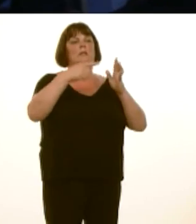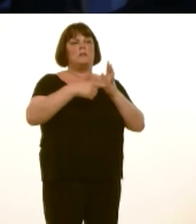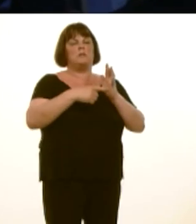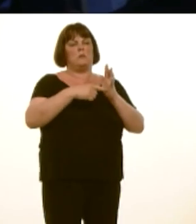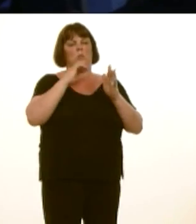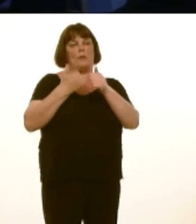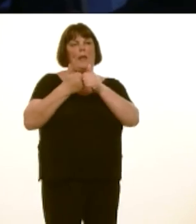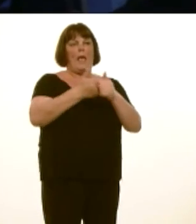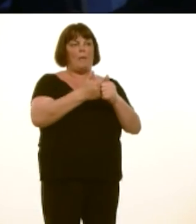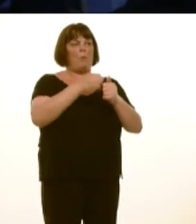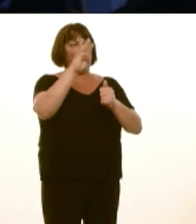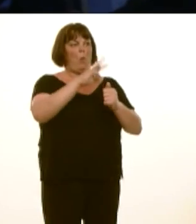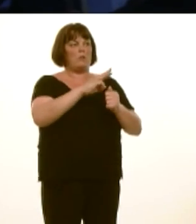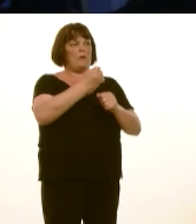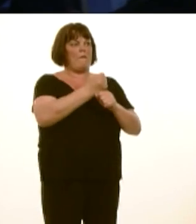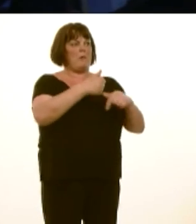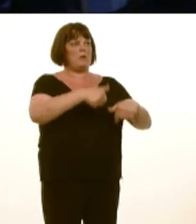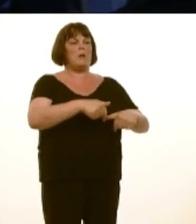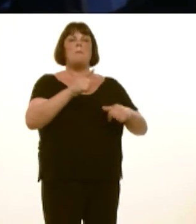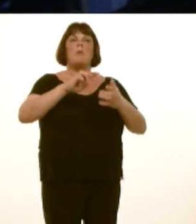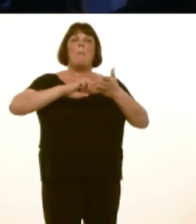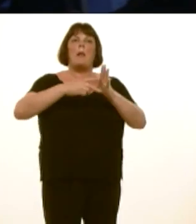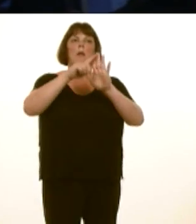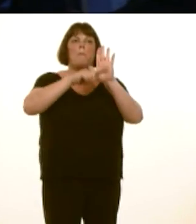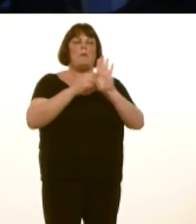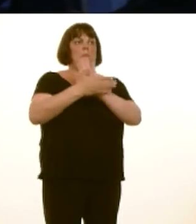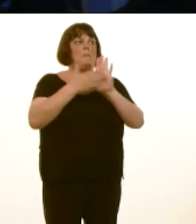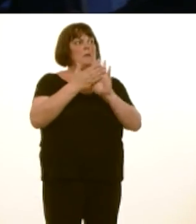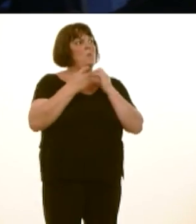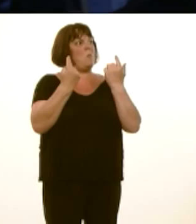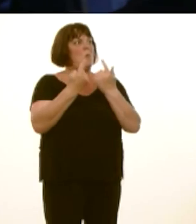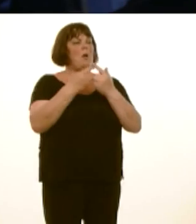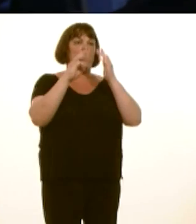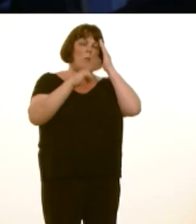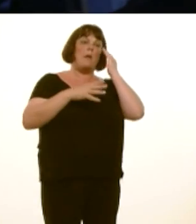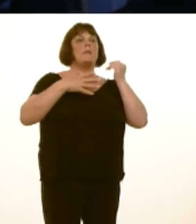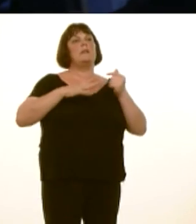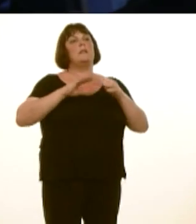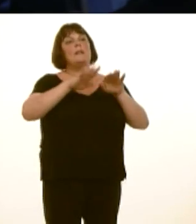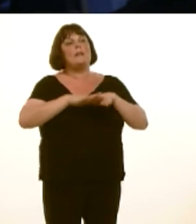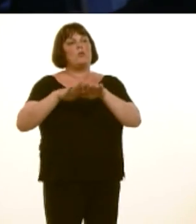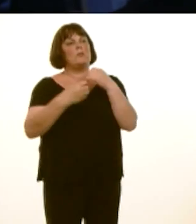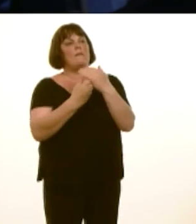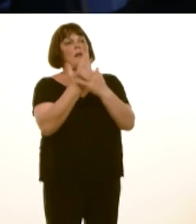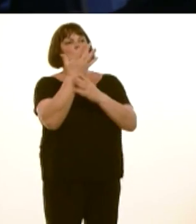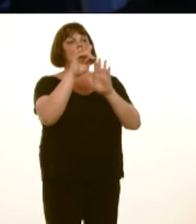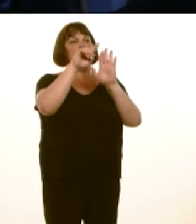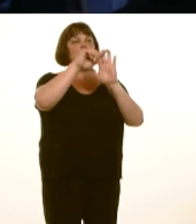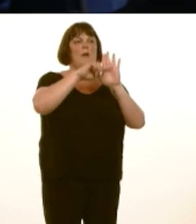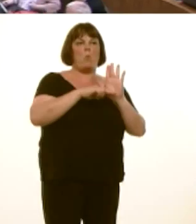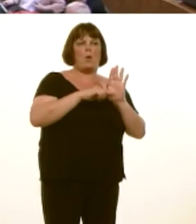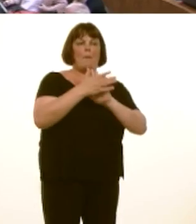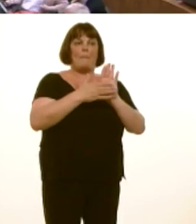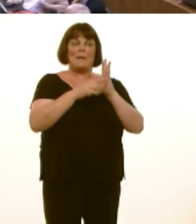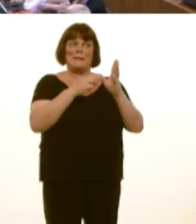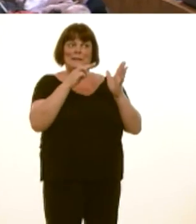golygu byddwn ni yma yng Nghymru yn cael fframwaith datblygu cenedlaethol, ydy hynny yn golygu bod dyddiau tan 8 wedi rhifo?